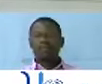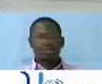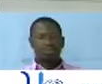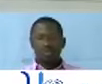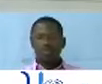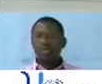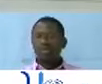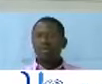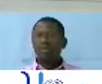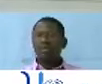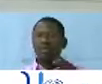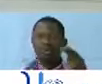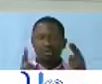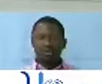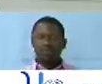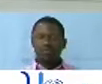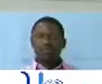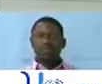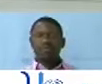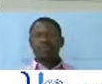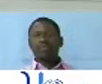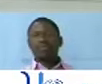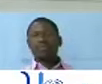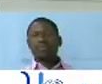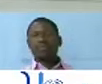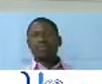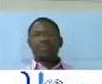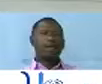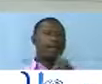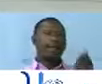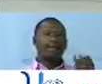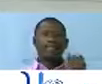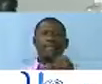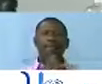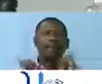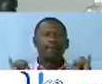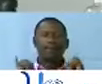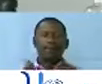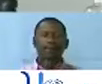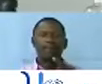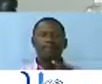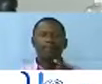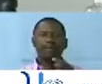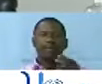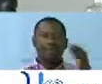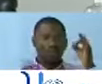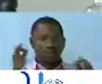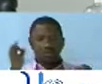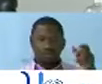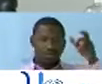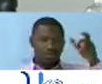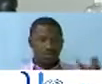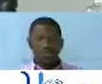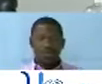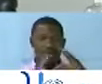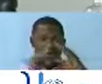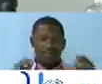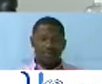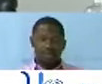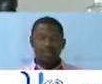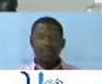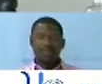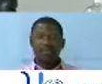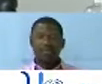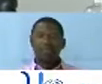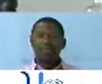Government. And the independence of the judiciary is sacrosanct in any democratic system.